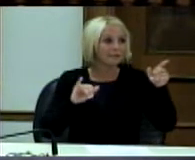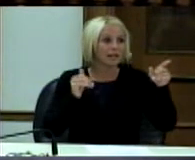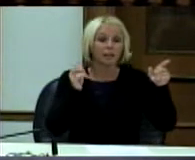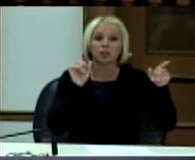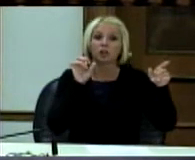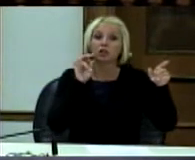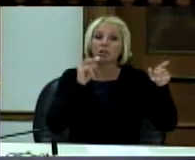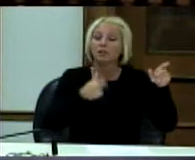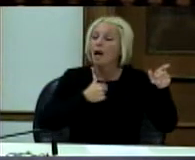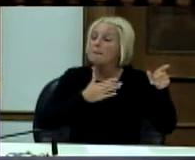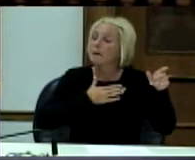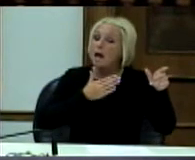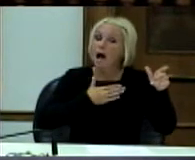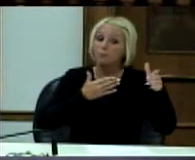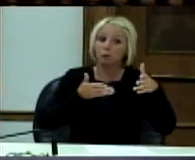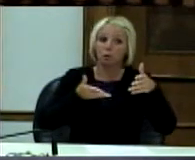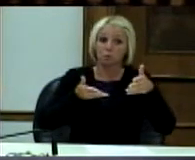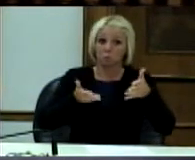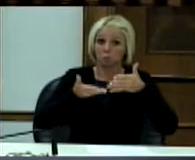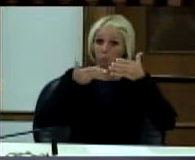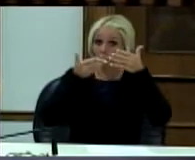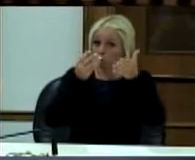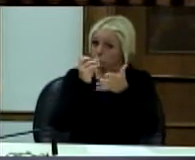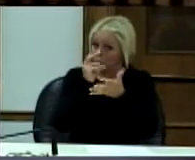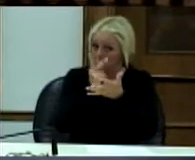I'd be happy to entertain a motion to approve,